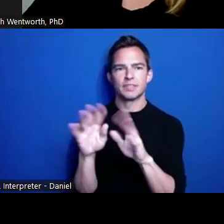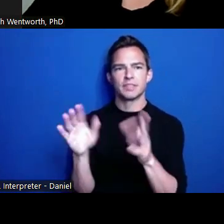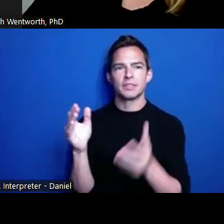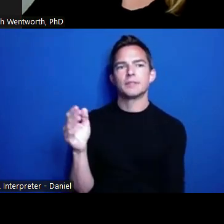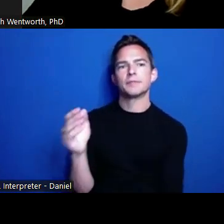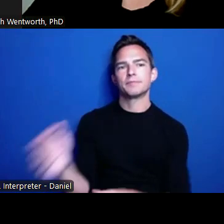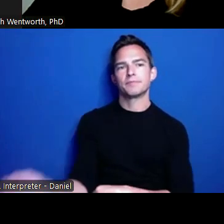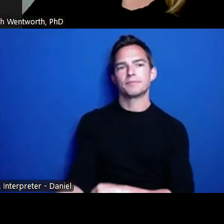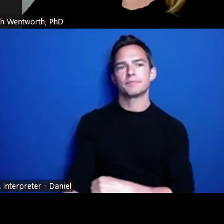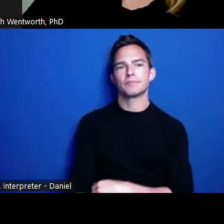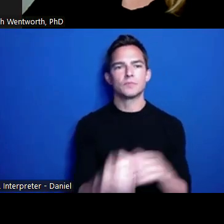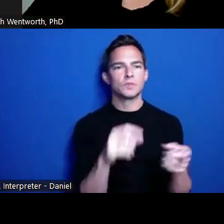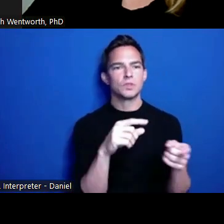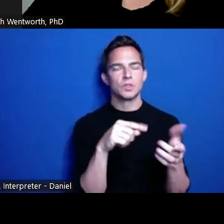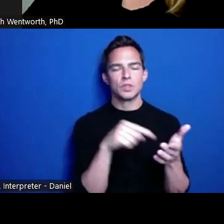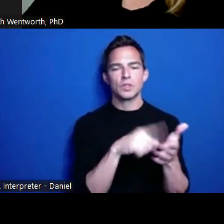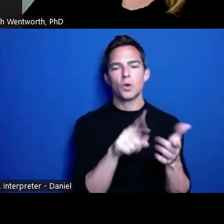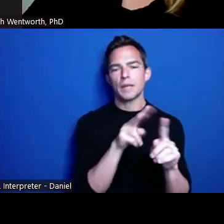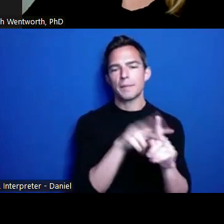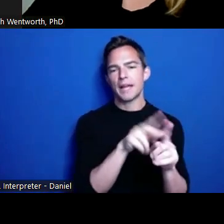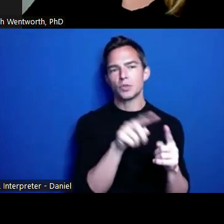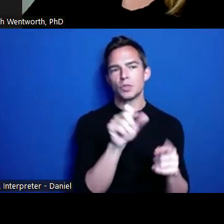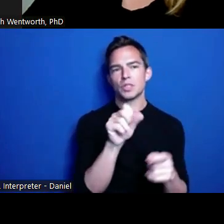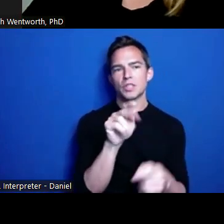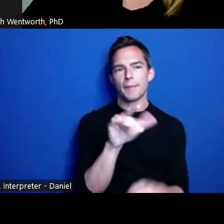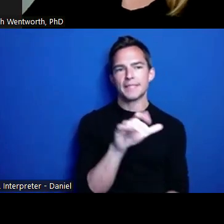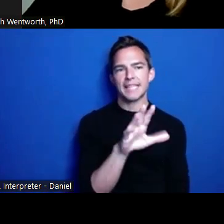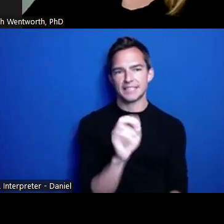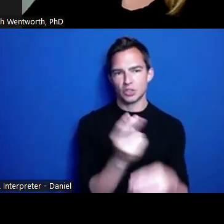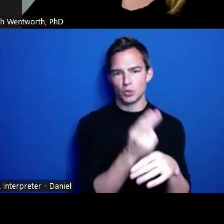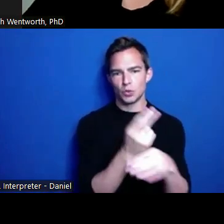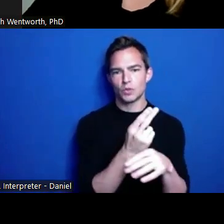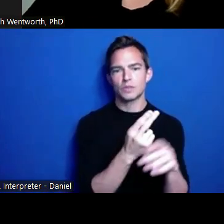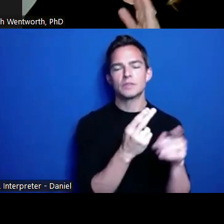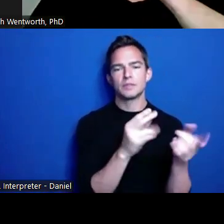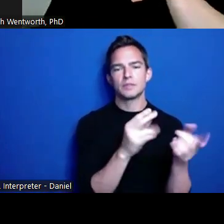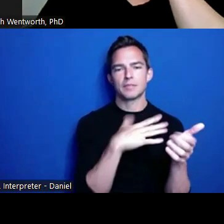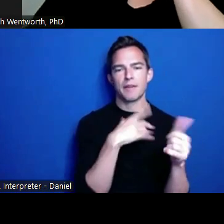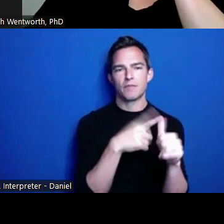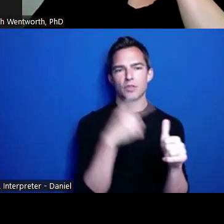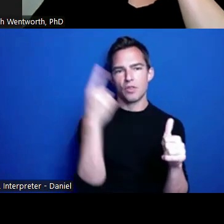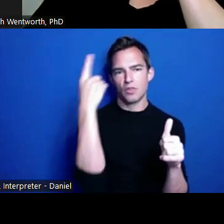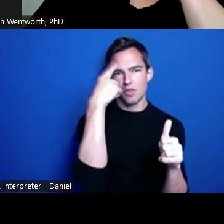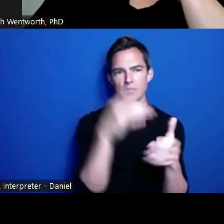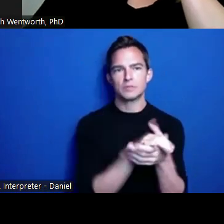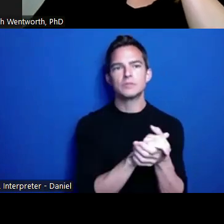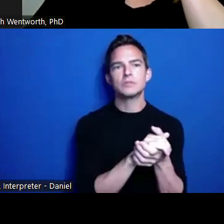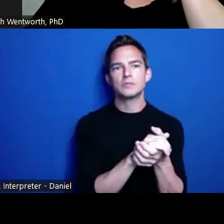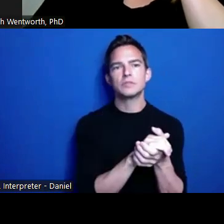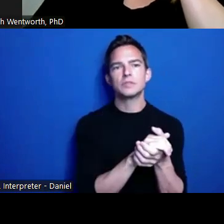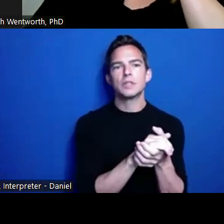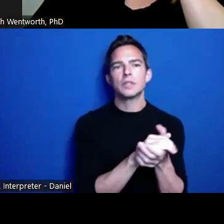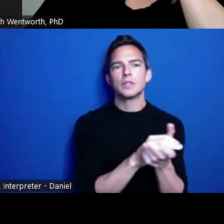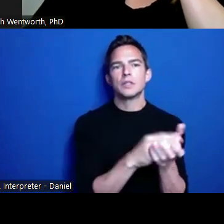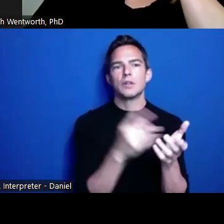So it doesn't only apply to substance use. So that's my first thought. So there's been I feel